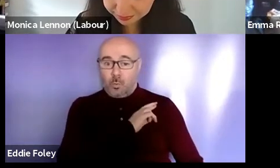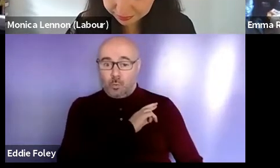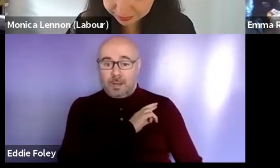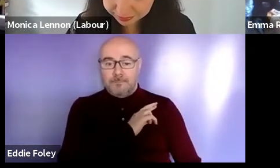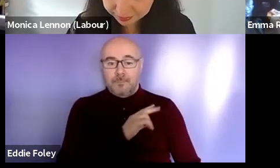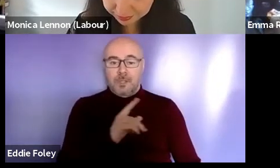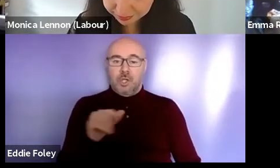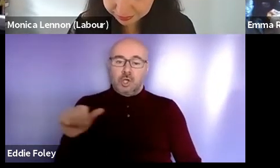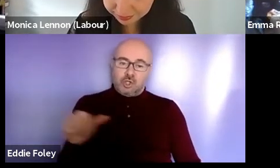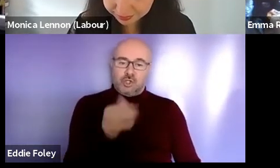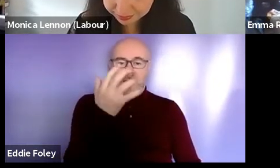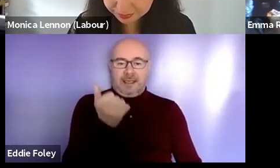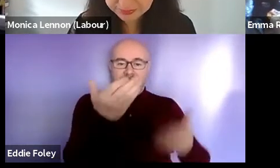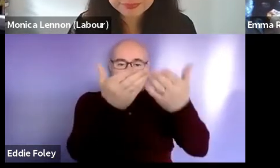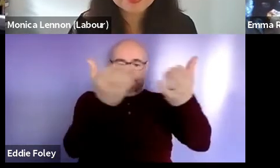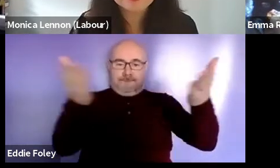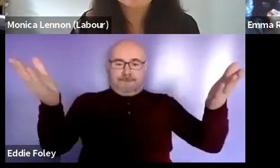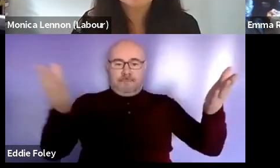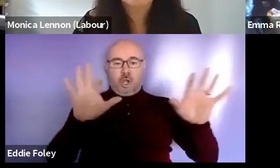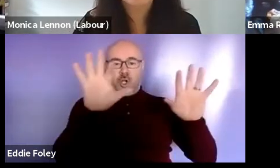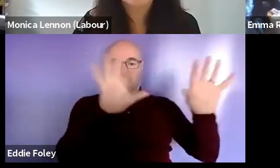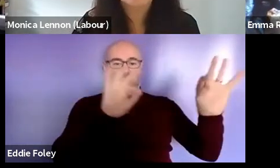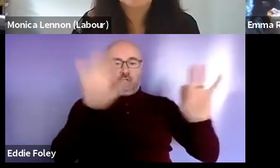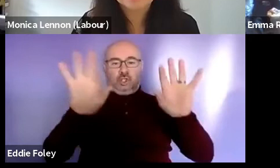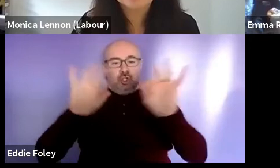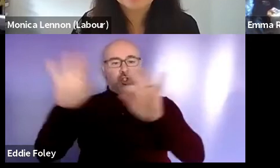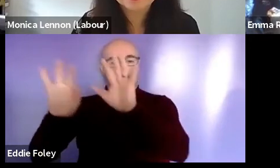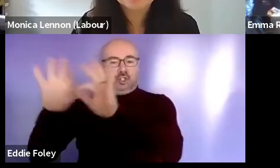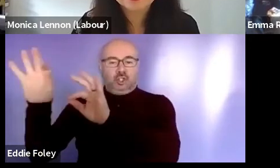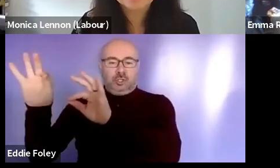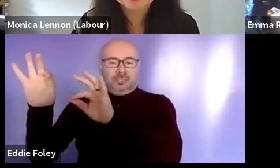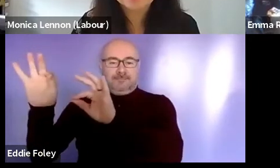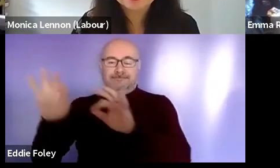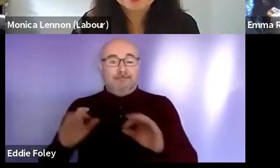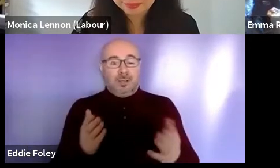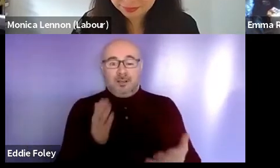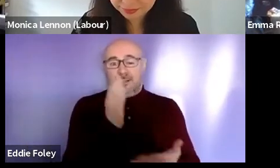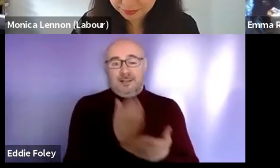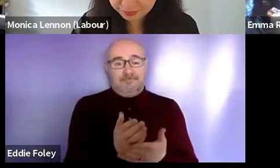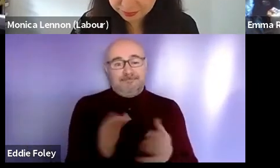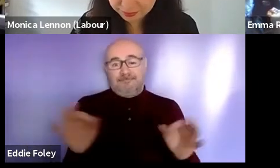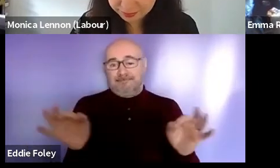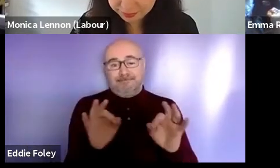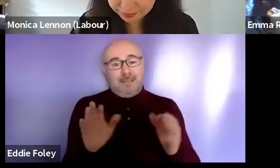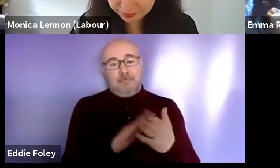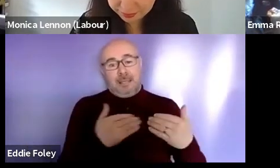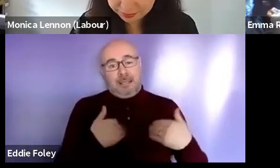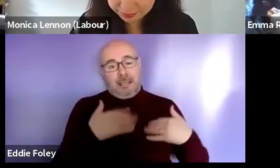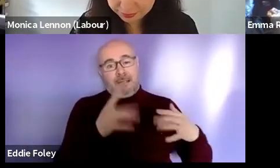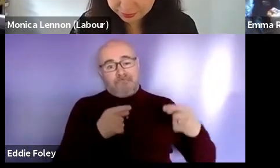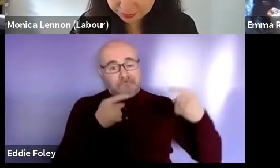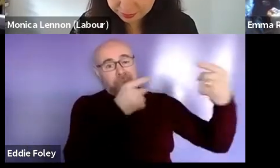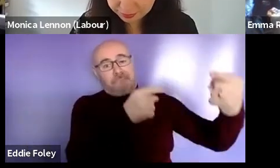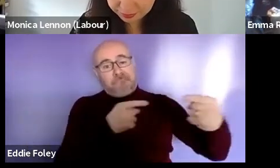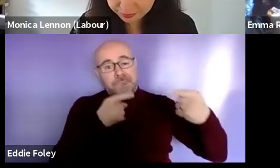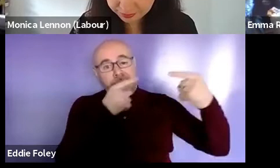choice available. And there's a lot of unmet need and staff and resource issues. And that means it's a case of having to really fight hard for what you get with these